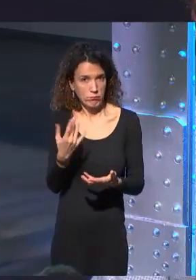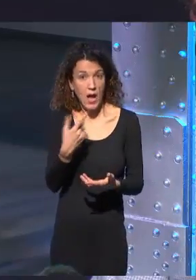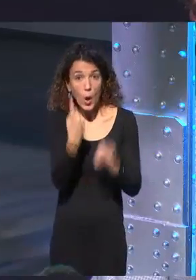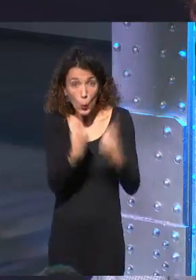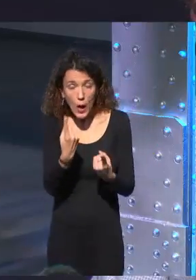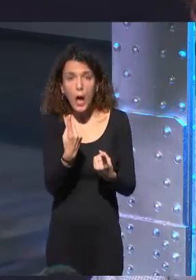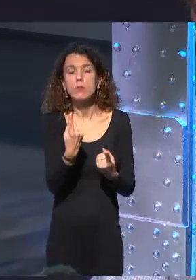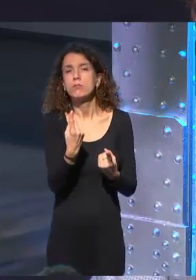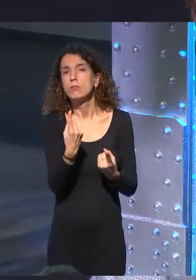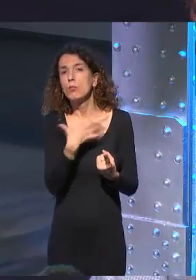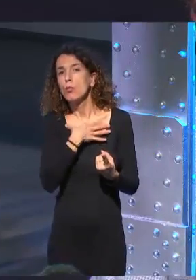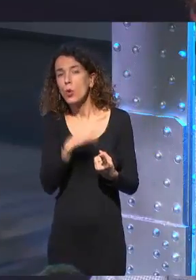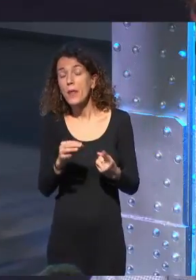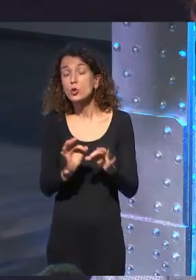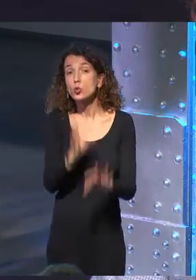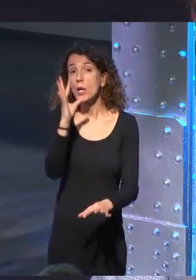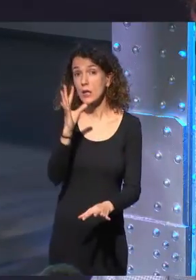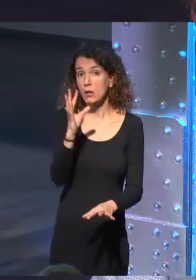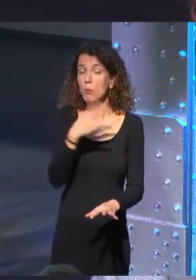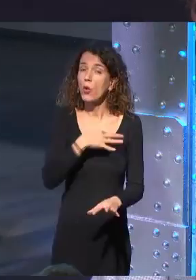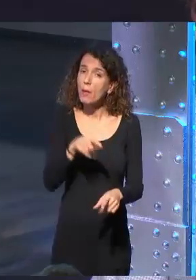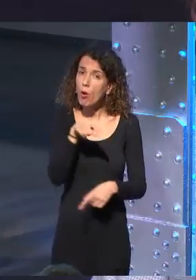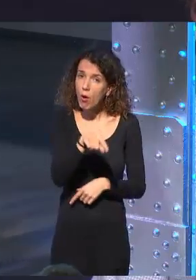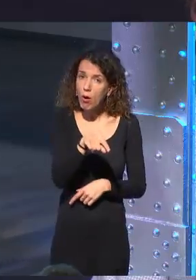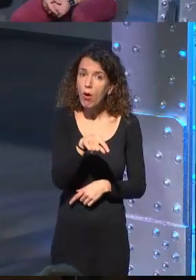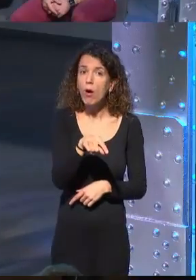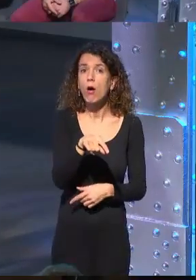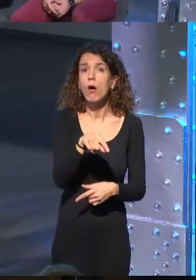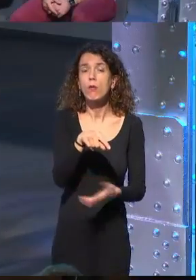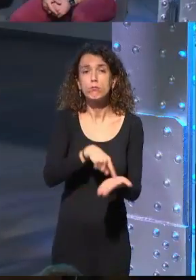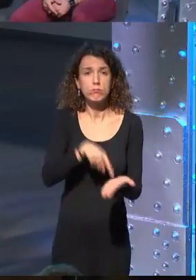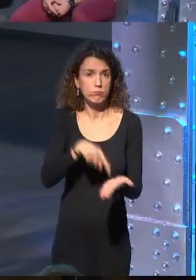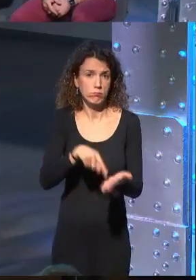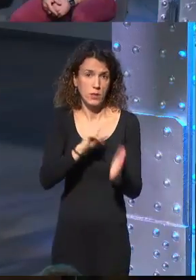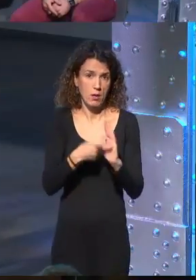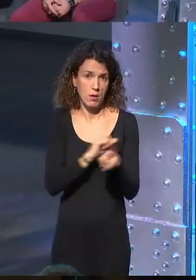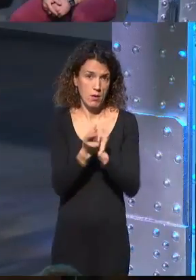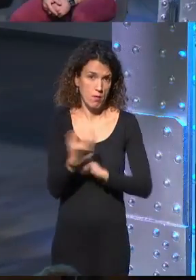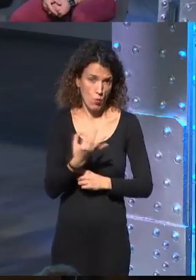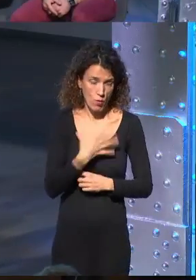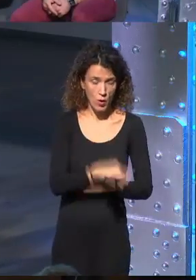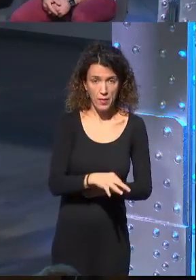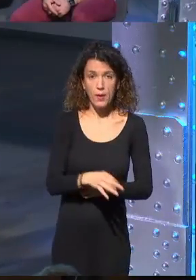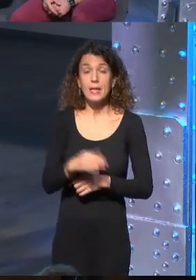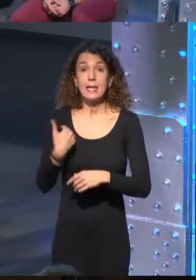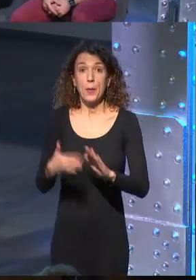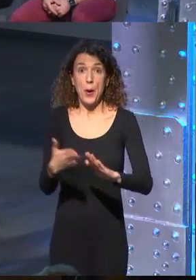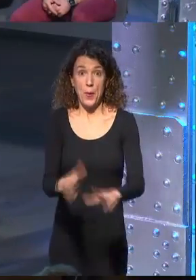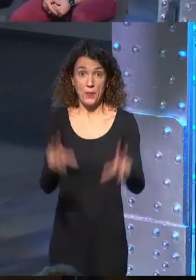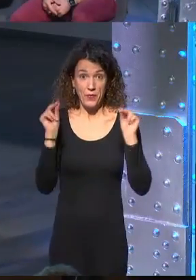So internet is not a field without any door. There are things that fortunately can be considered as